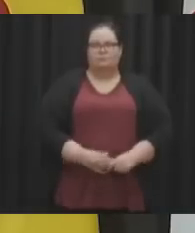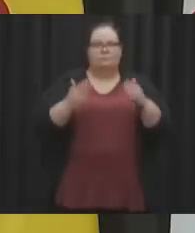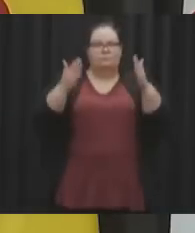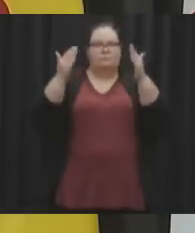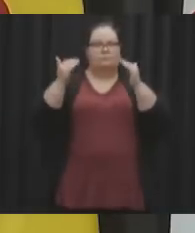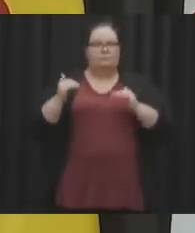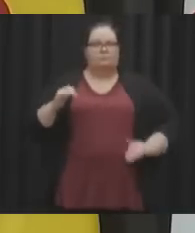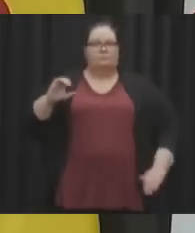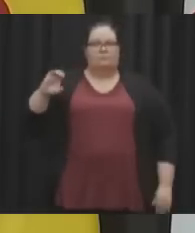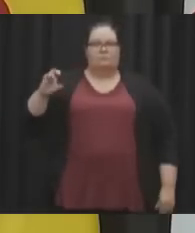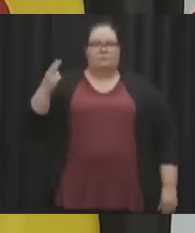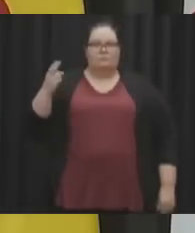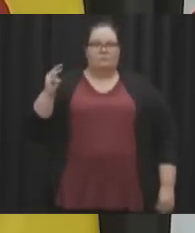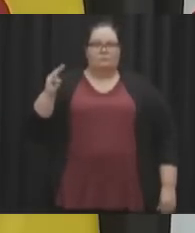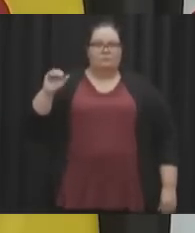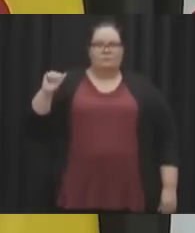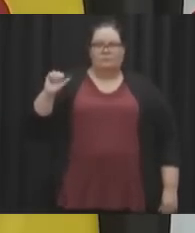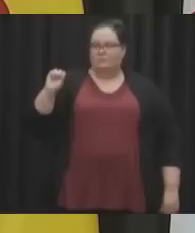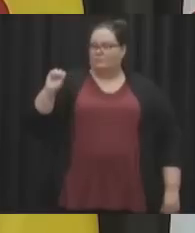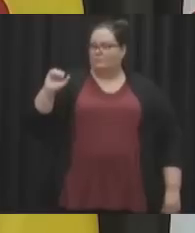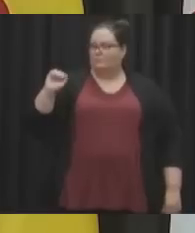investigation?